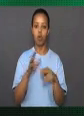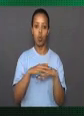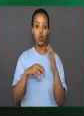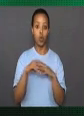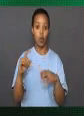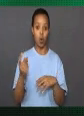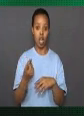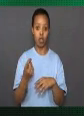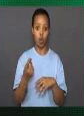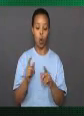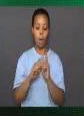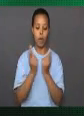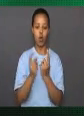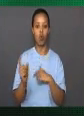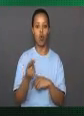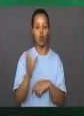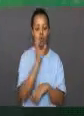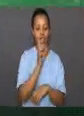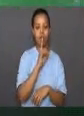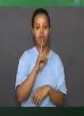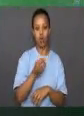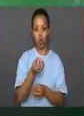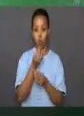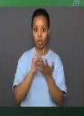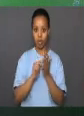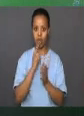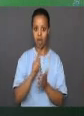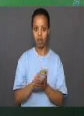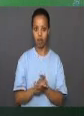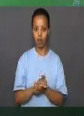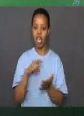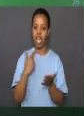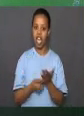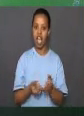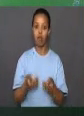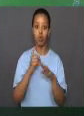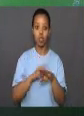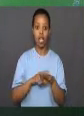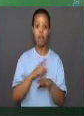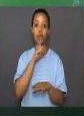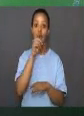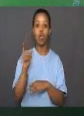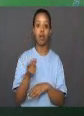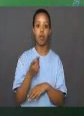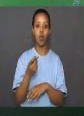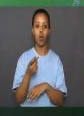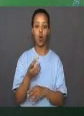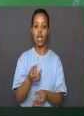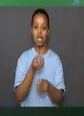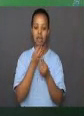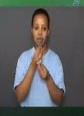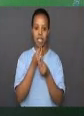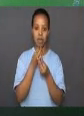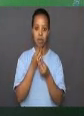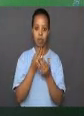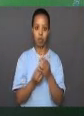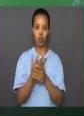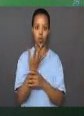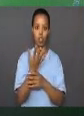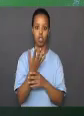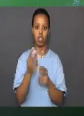they search in a group. This is particularly true if food resources